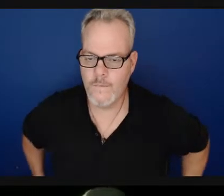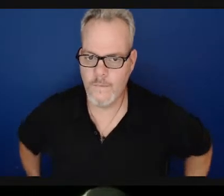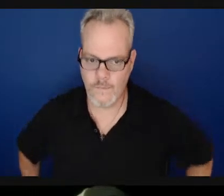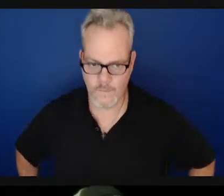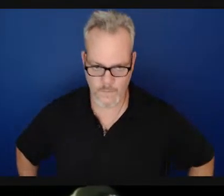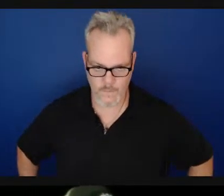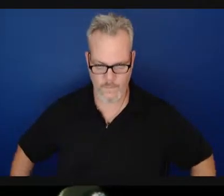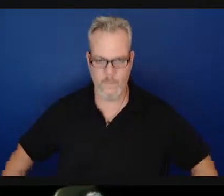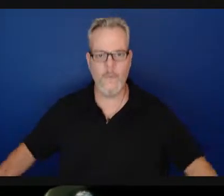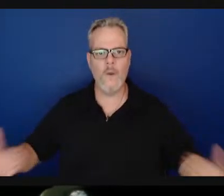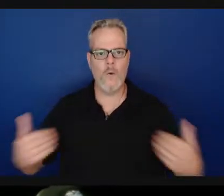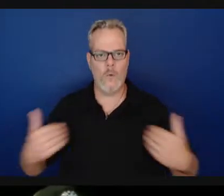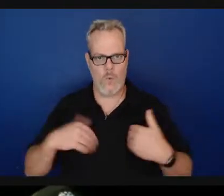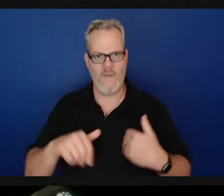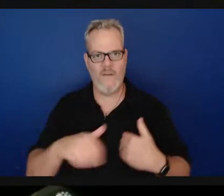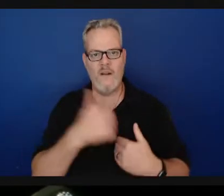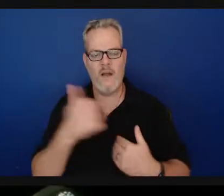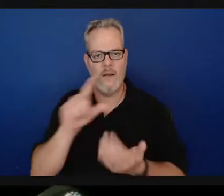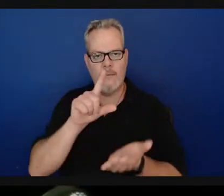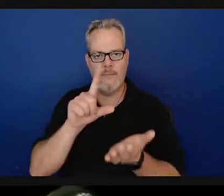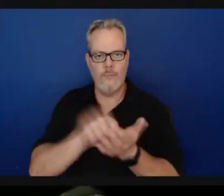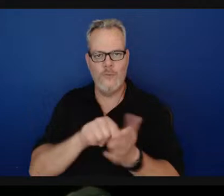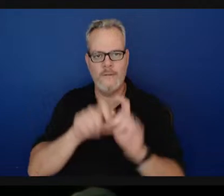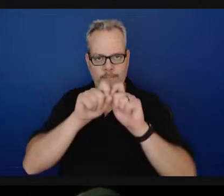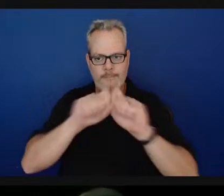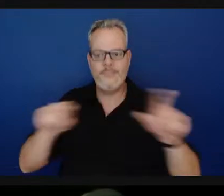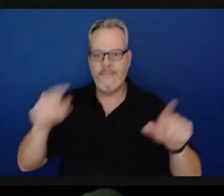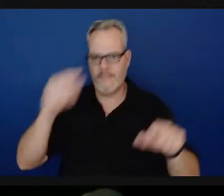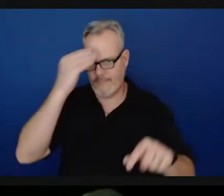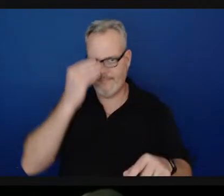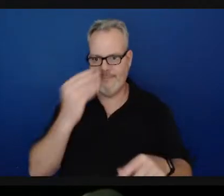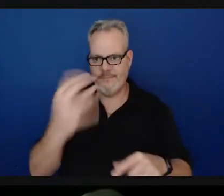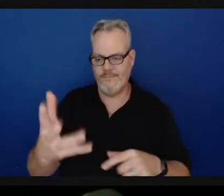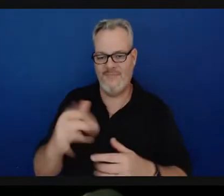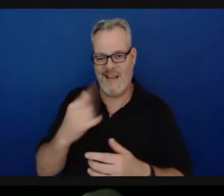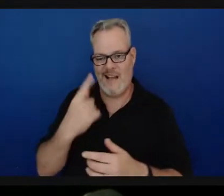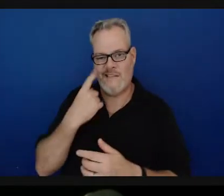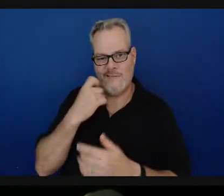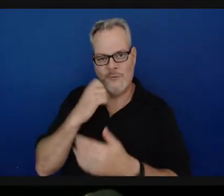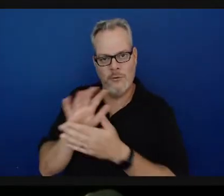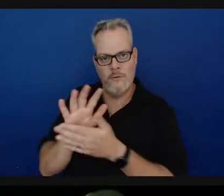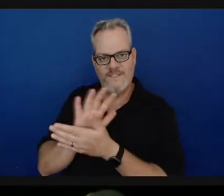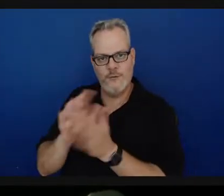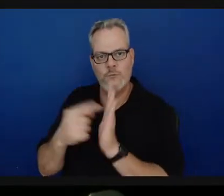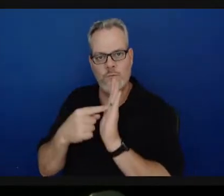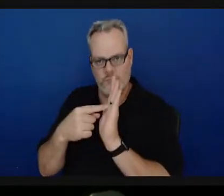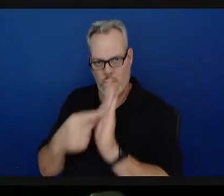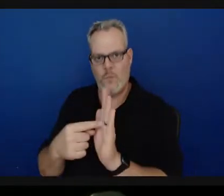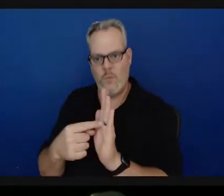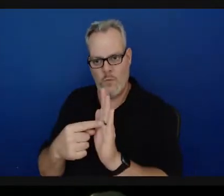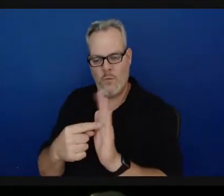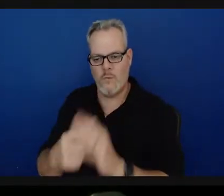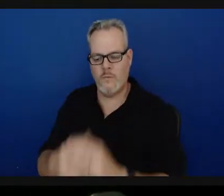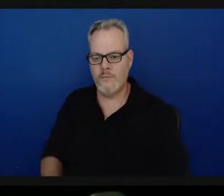was much briefer. So I showed you guys this video at the start here.